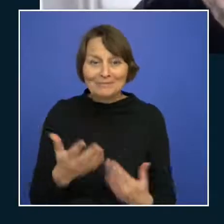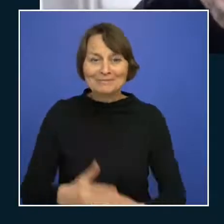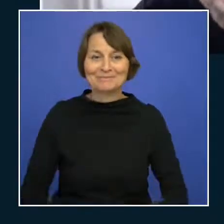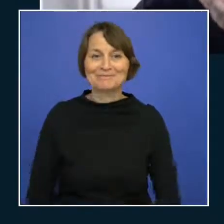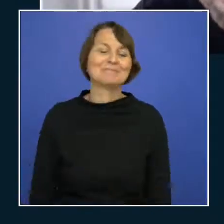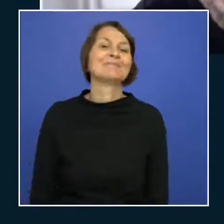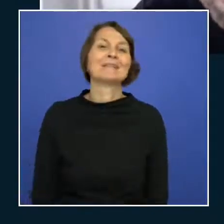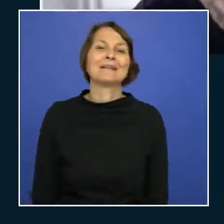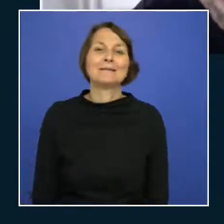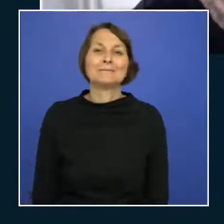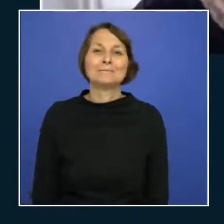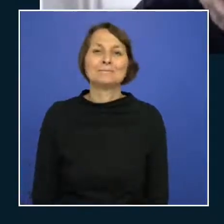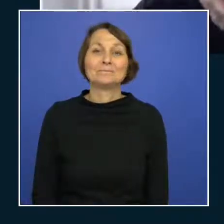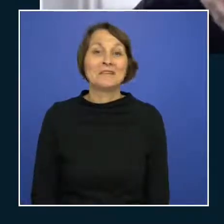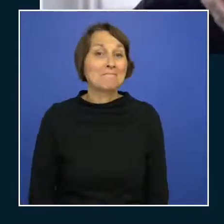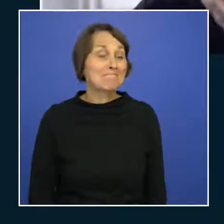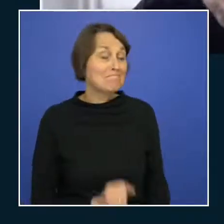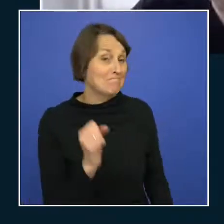Yep.